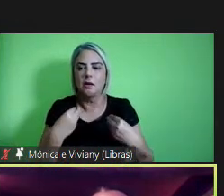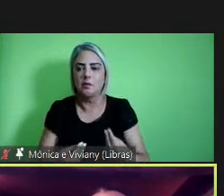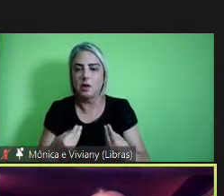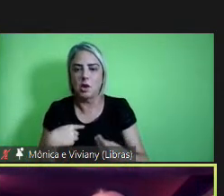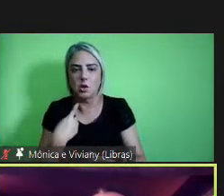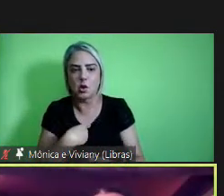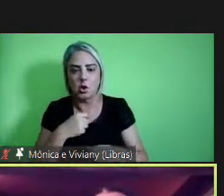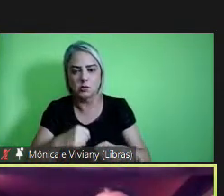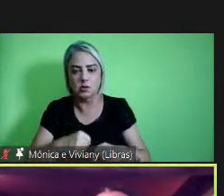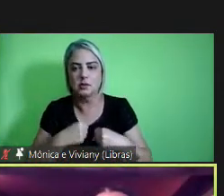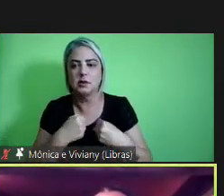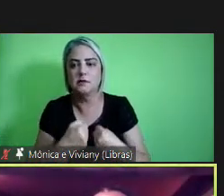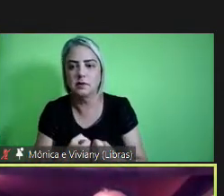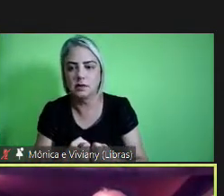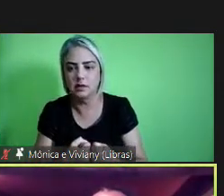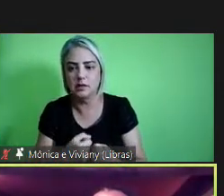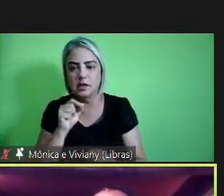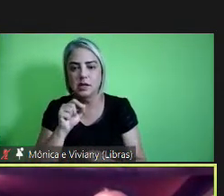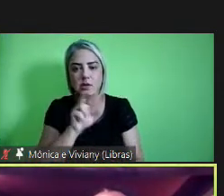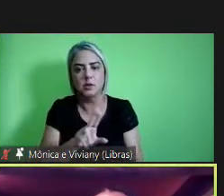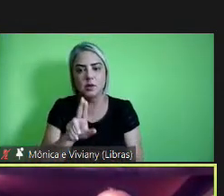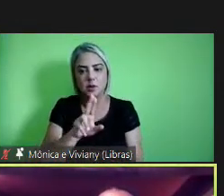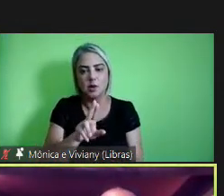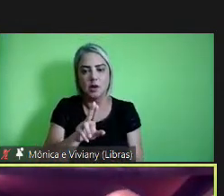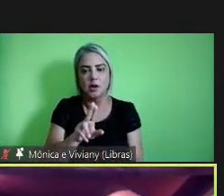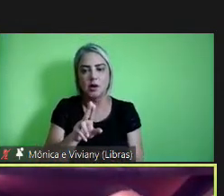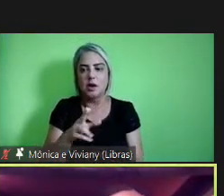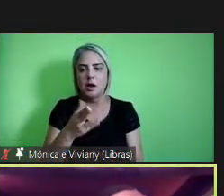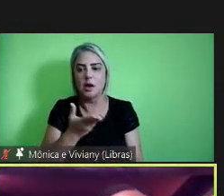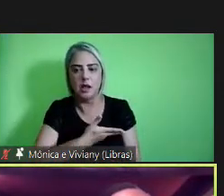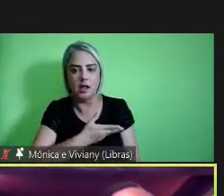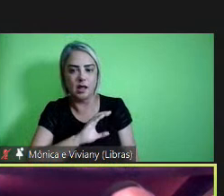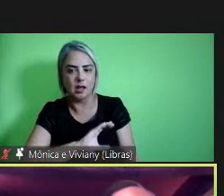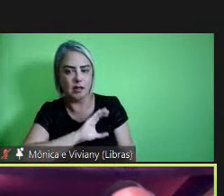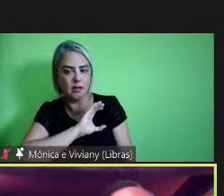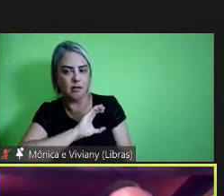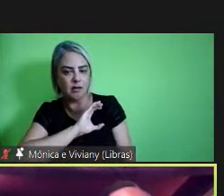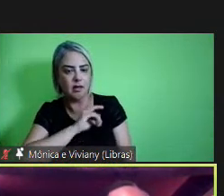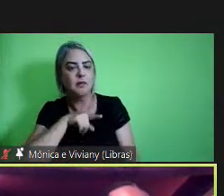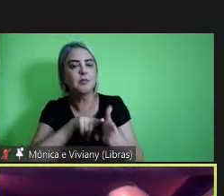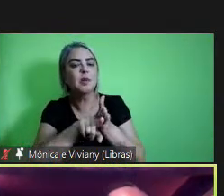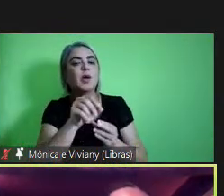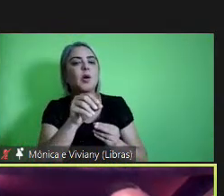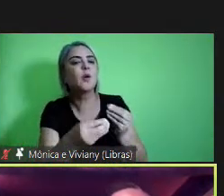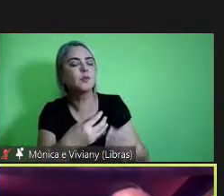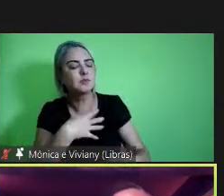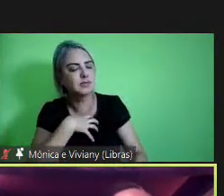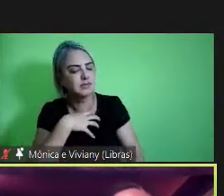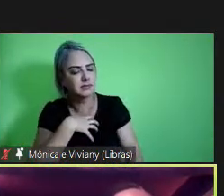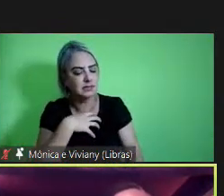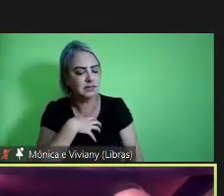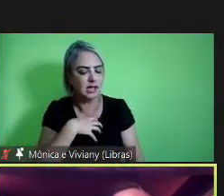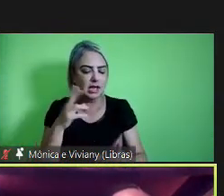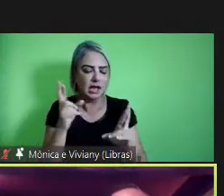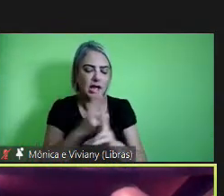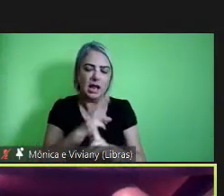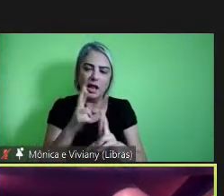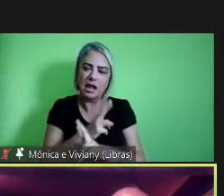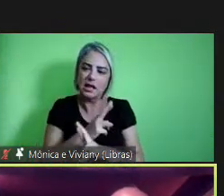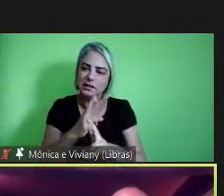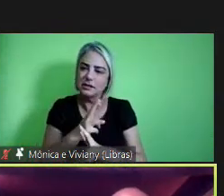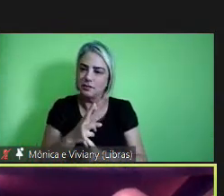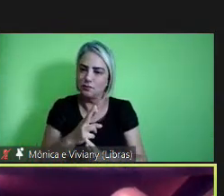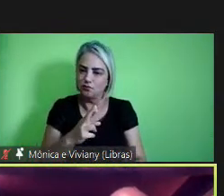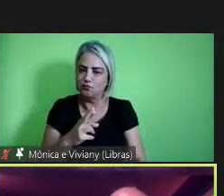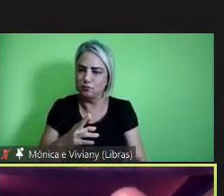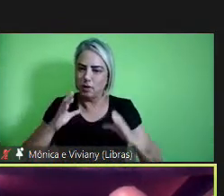Canadian colleagues. Ask, how do you feel about your weight? Again, I put it out there that the